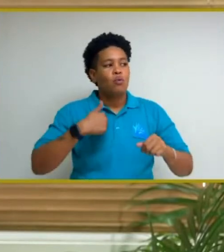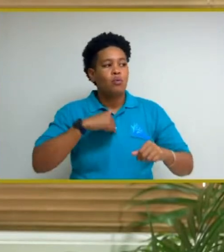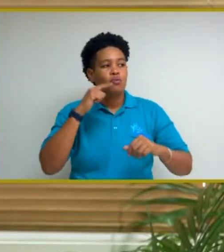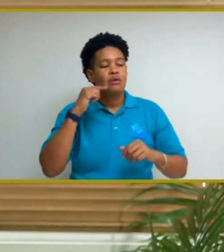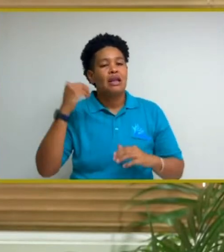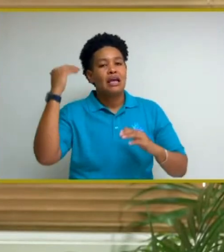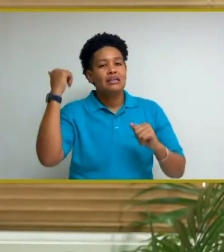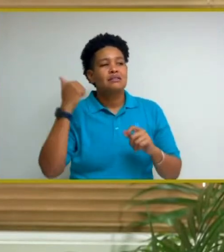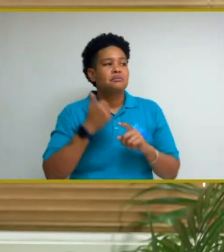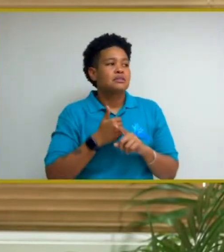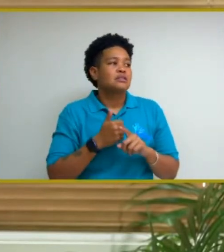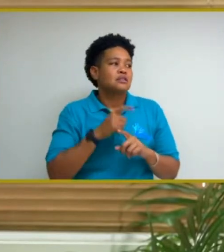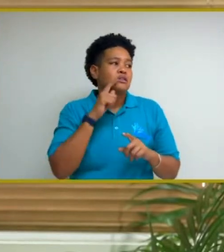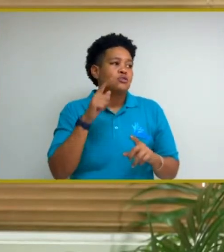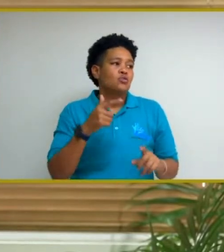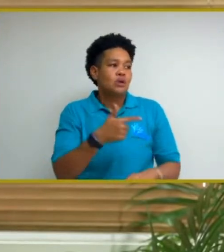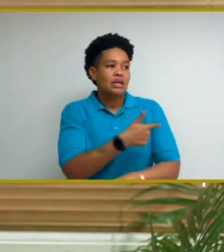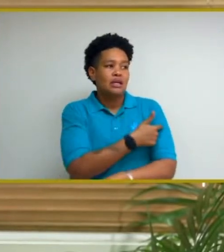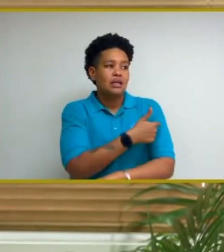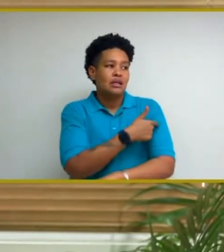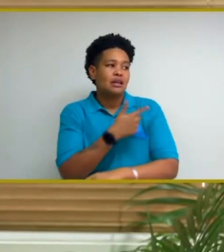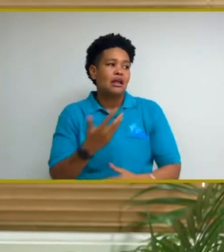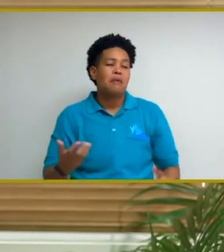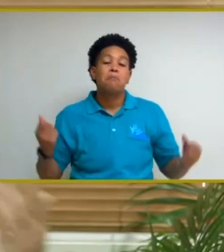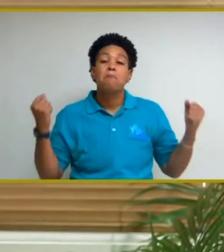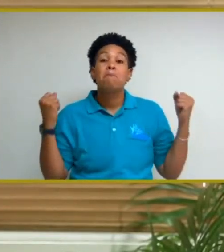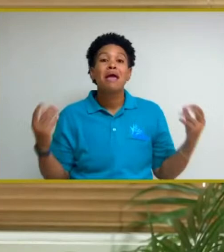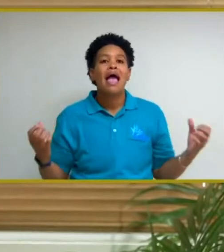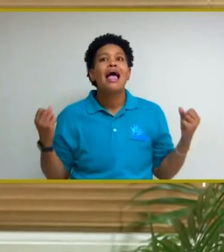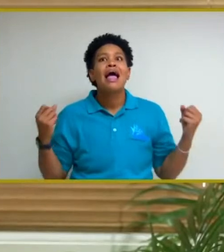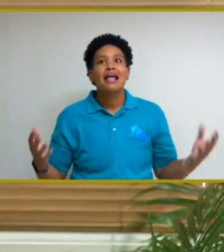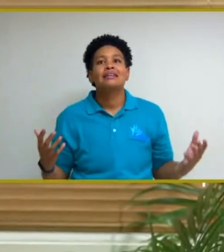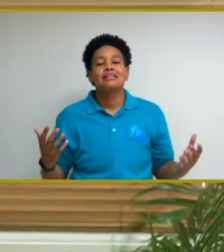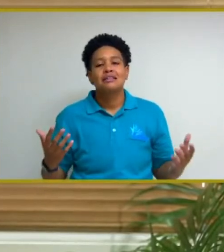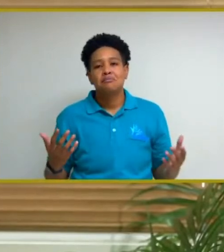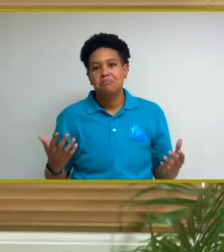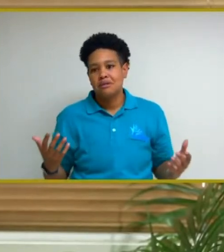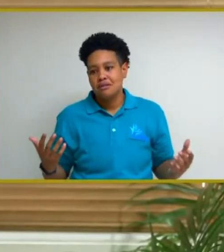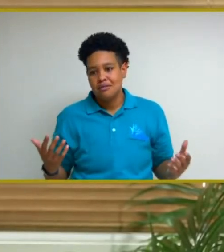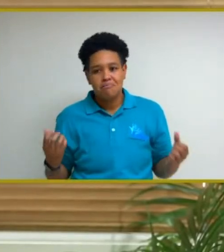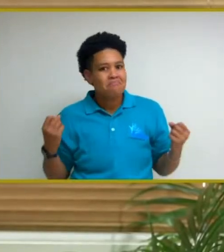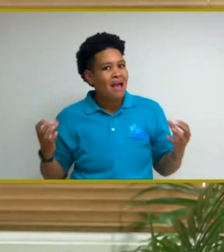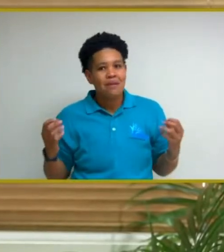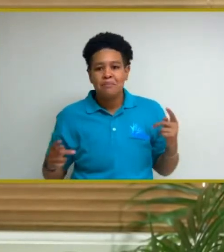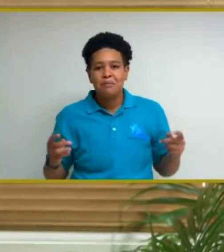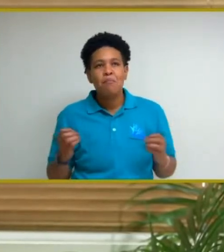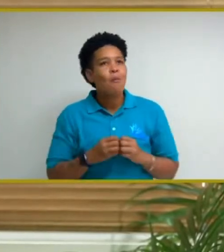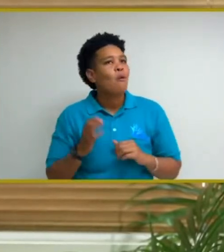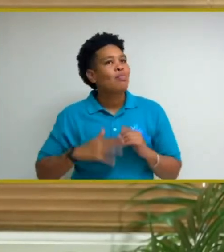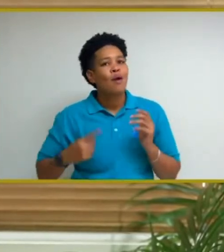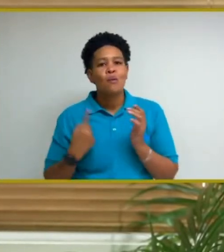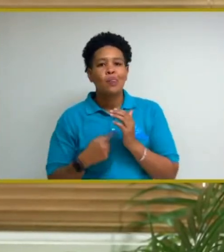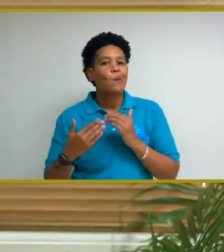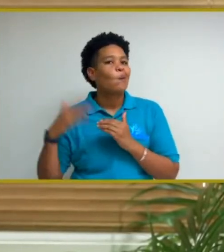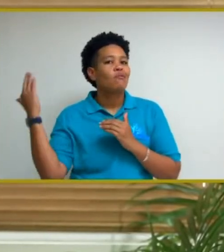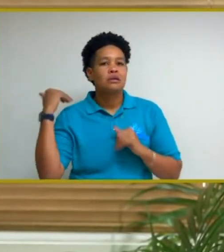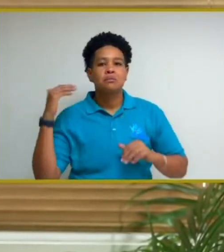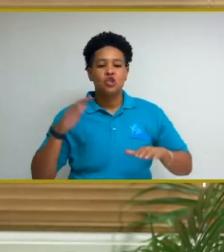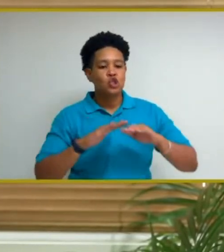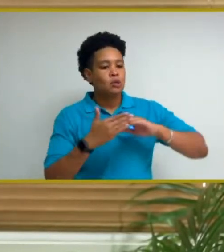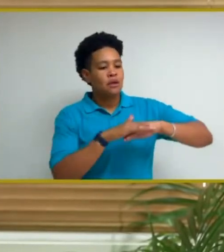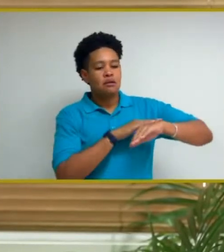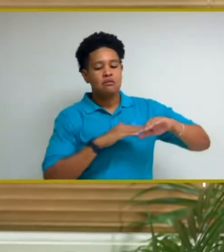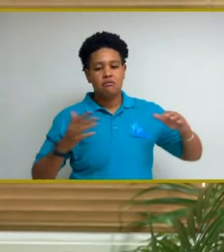to inoculate multiples of what we would have done. And then we'll continue to do that